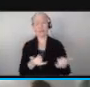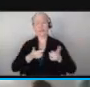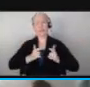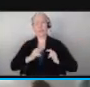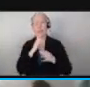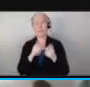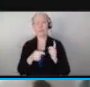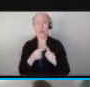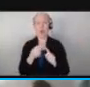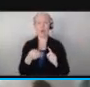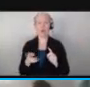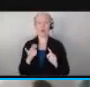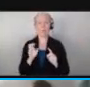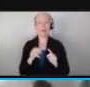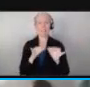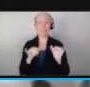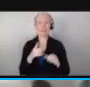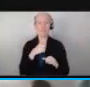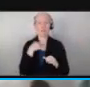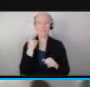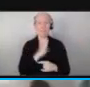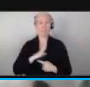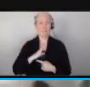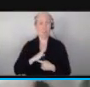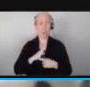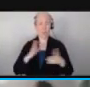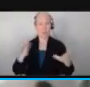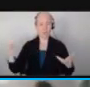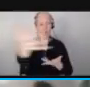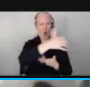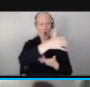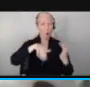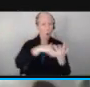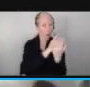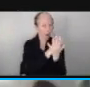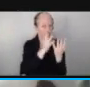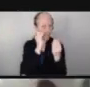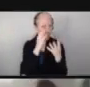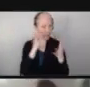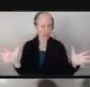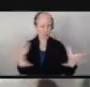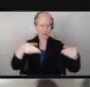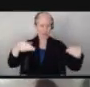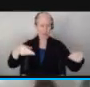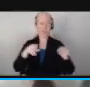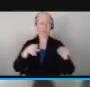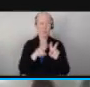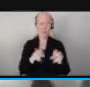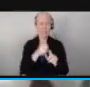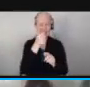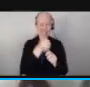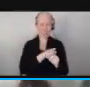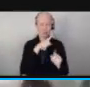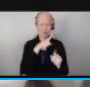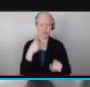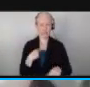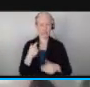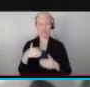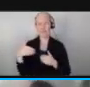Board takes all this information together and views the risks themselves. So the next slide, please,